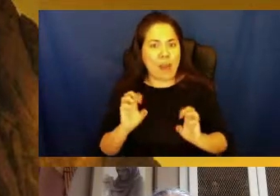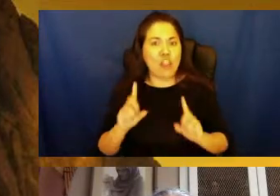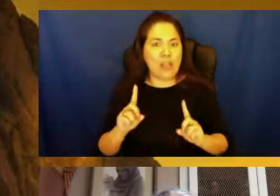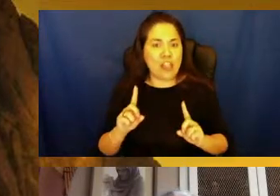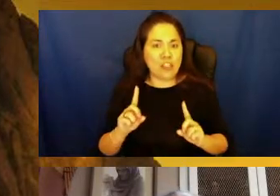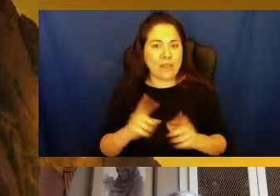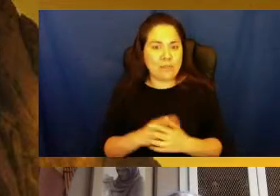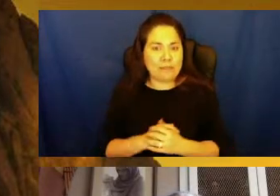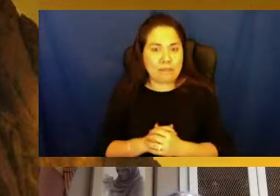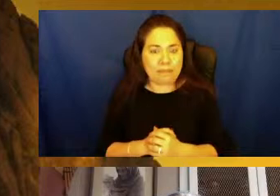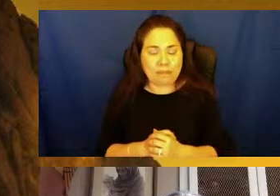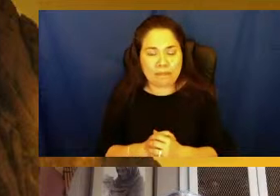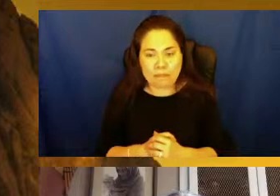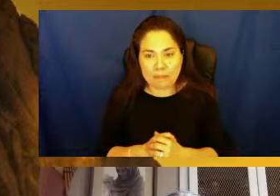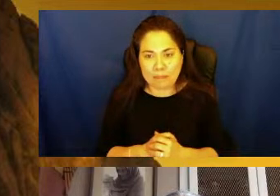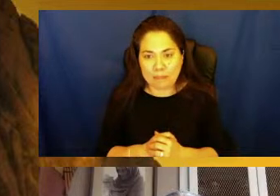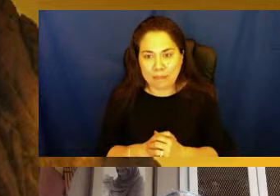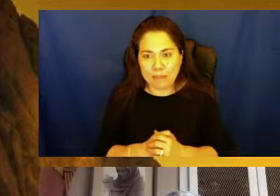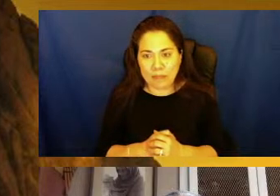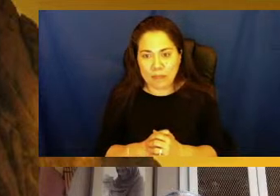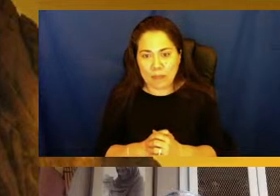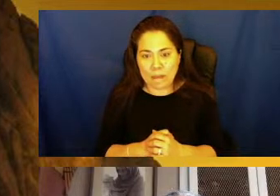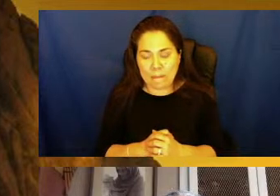Turtle Island. So